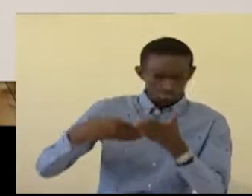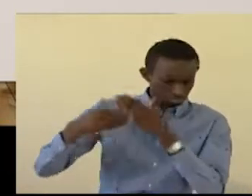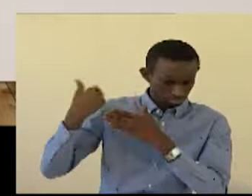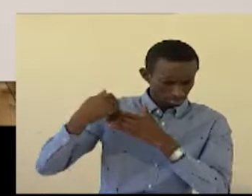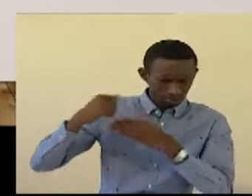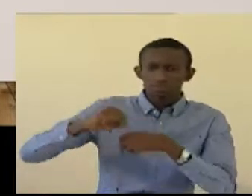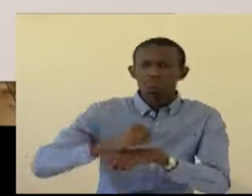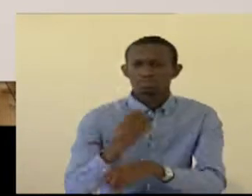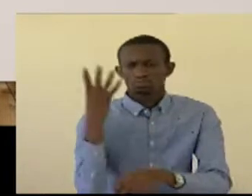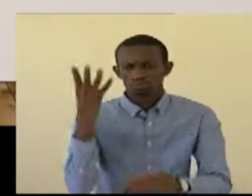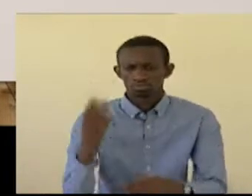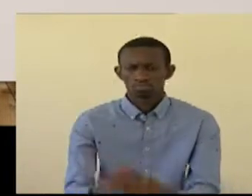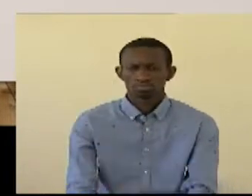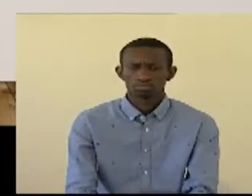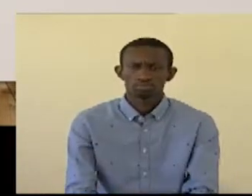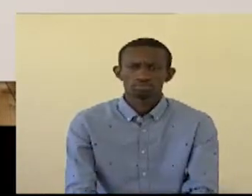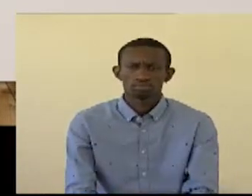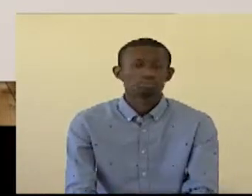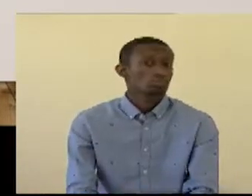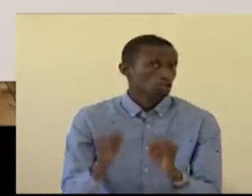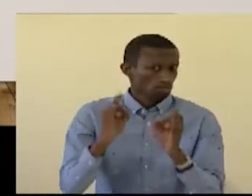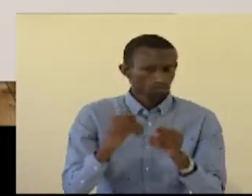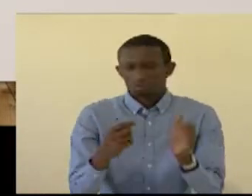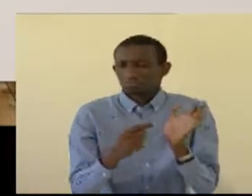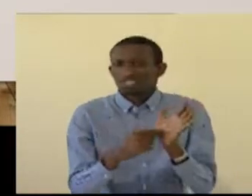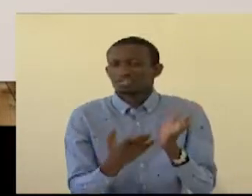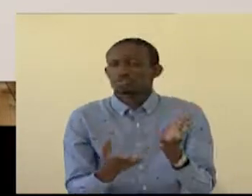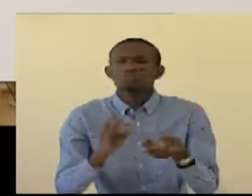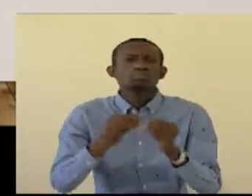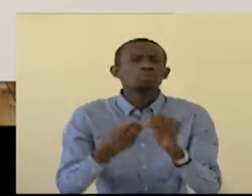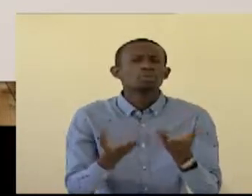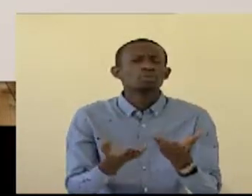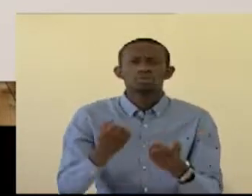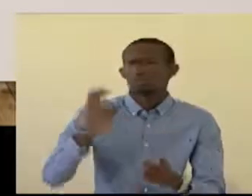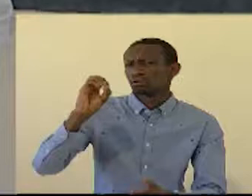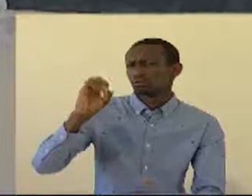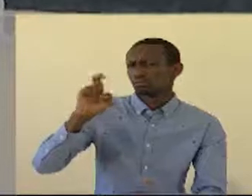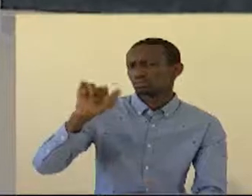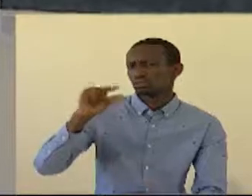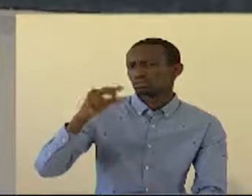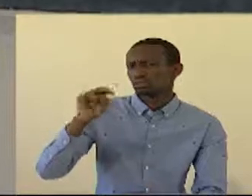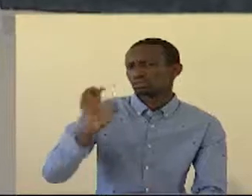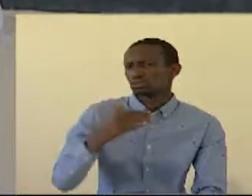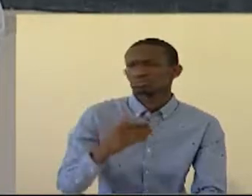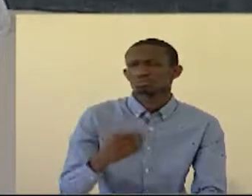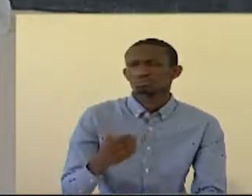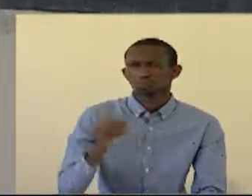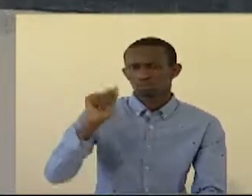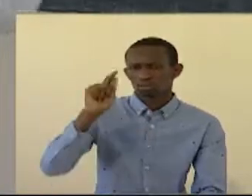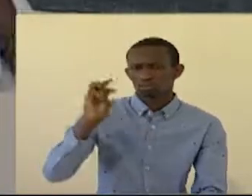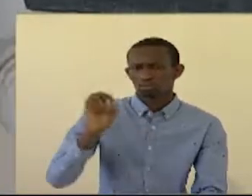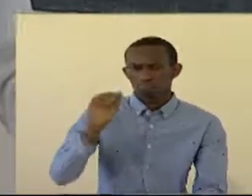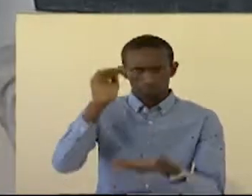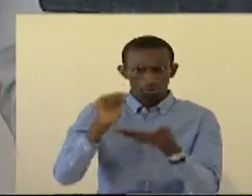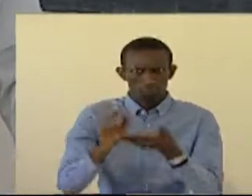Senior 4. And when, for example, the number of oxygen atoms in a compound decreases, that